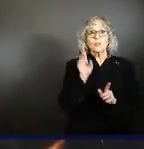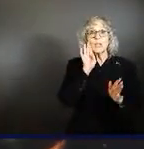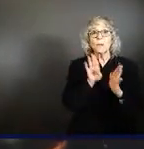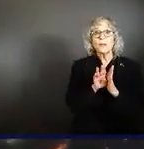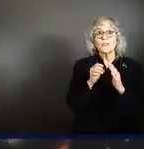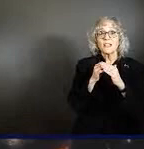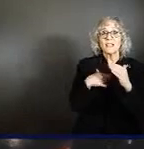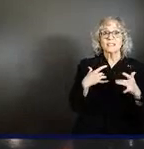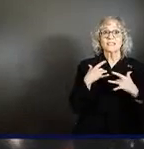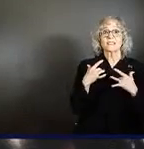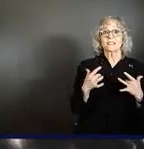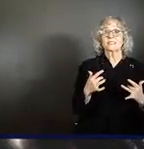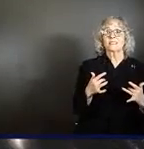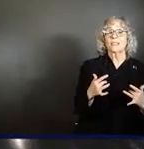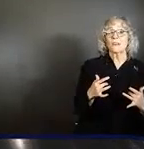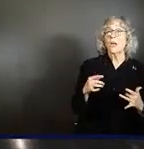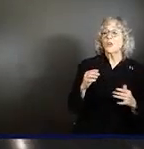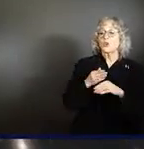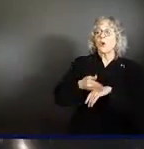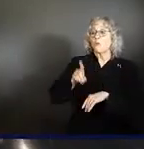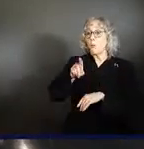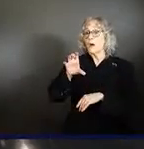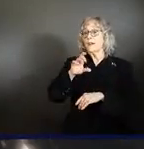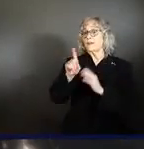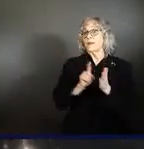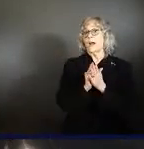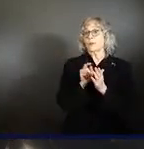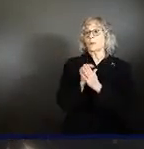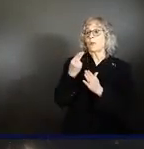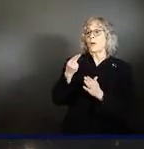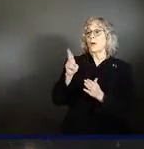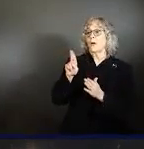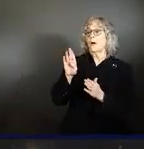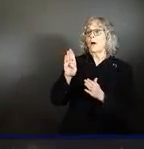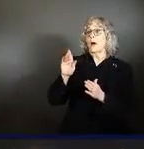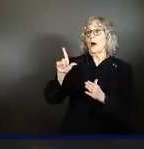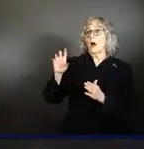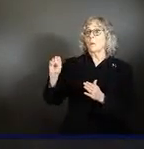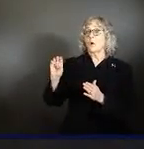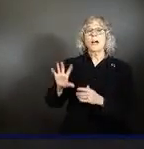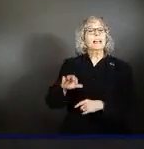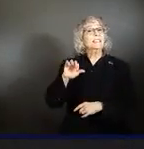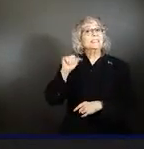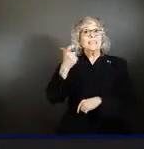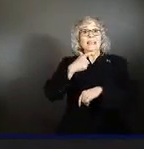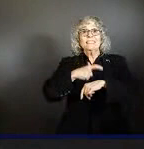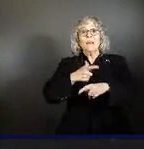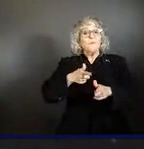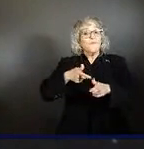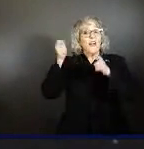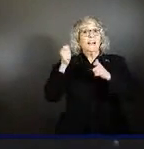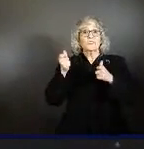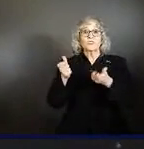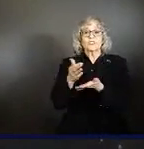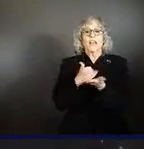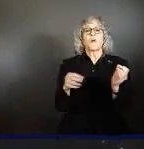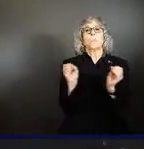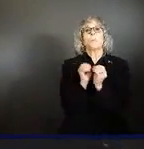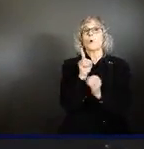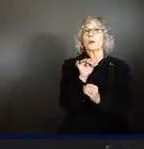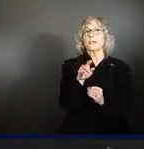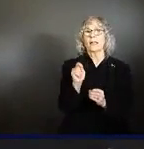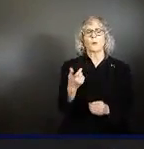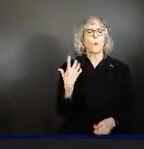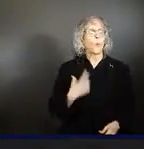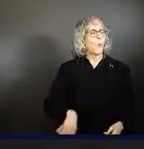over 100 hours with Hubble. And so you're talking about 10 times faster to get even more data. That's really